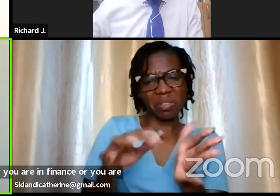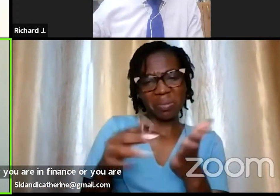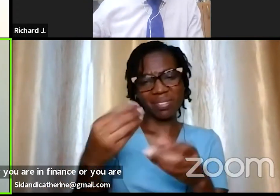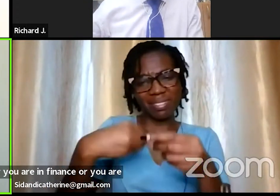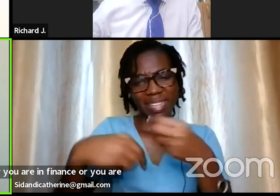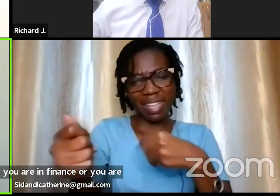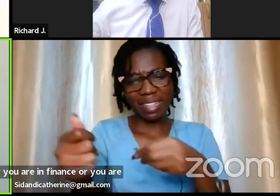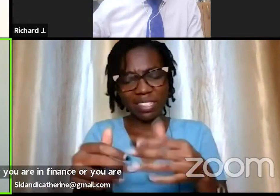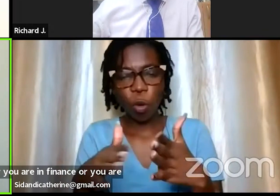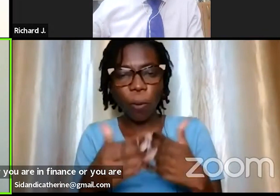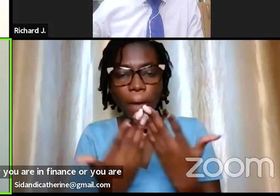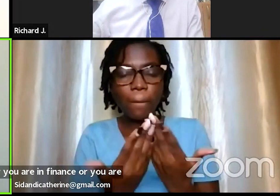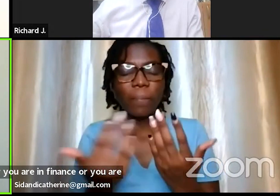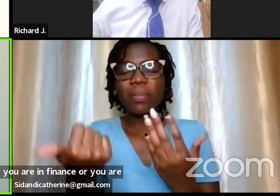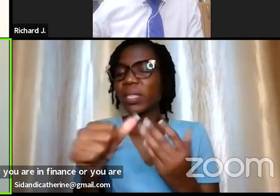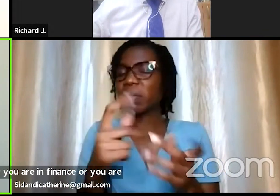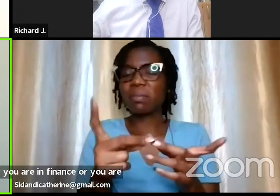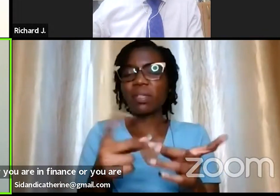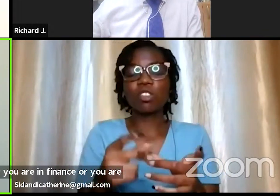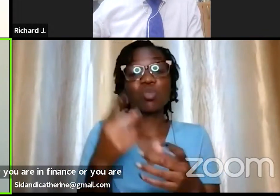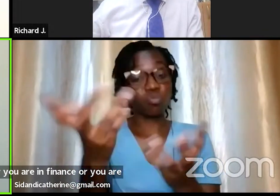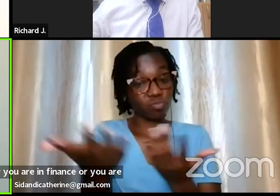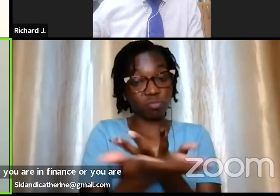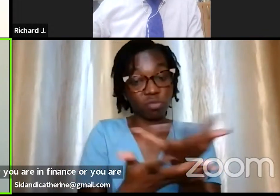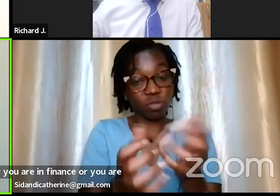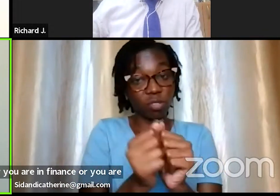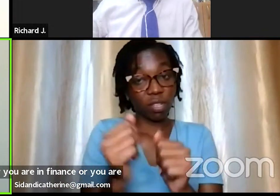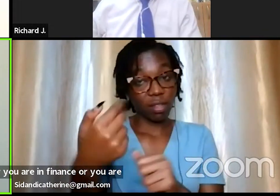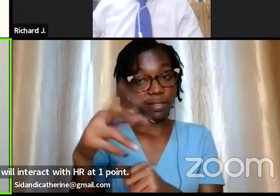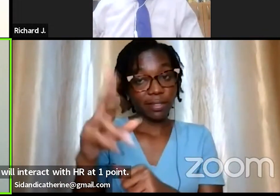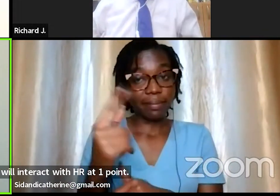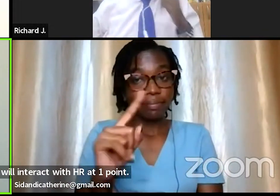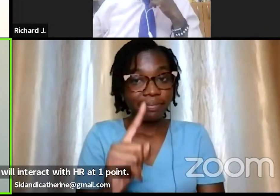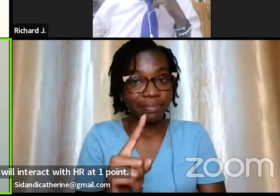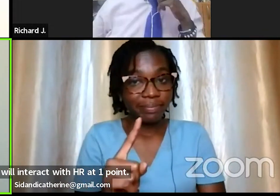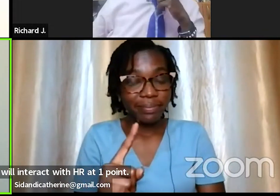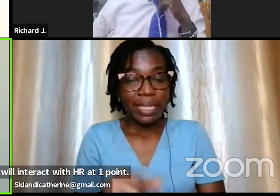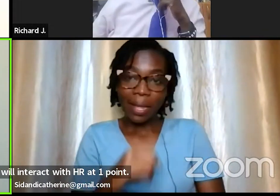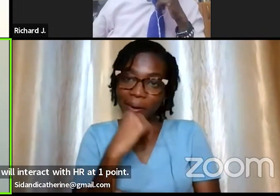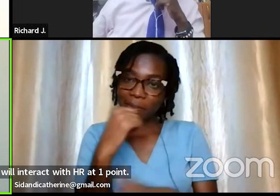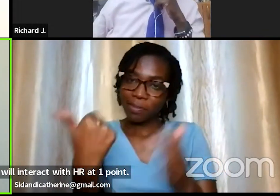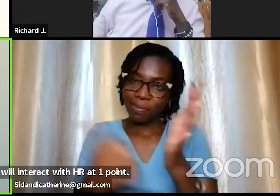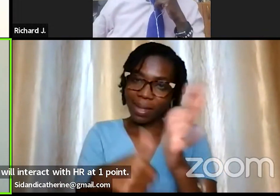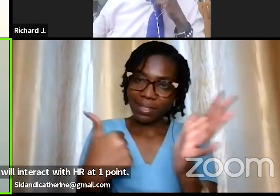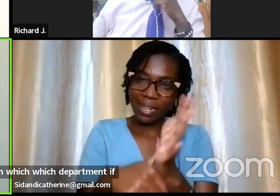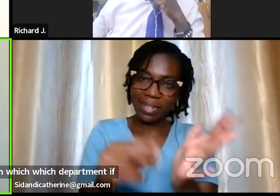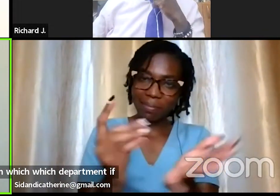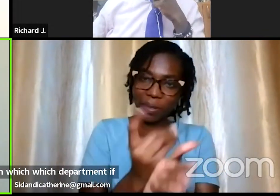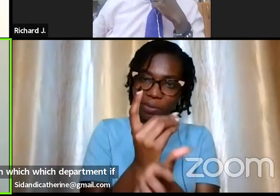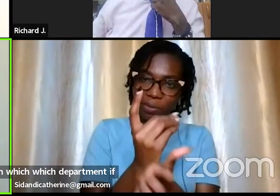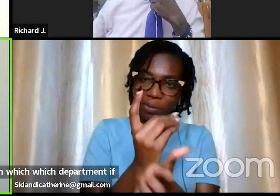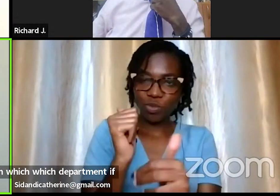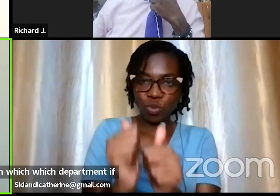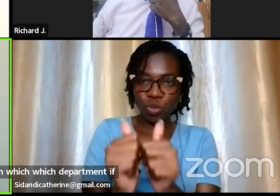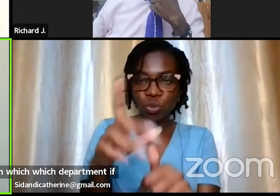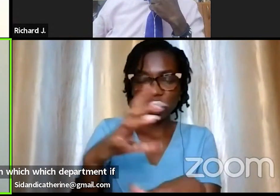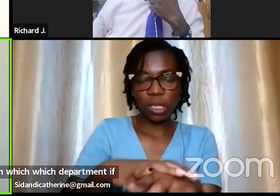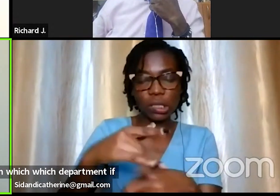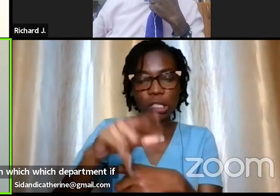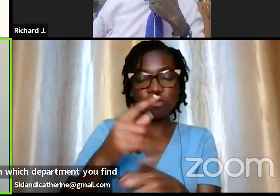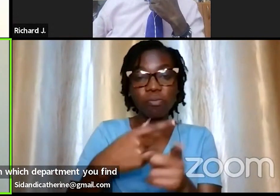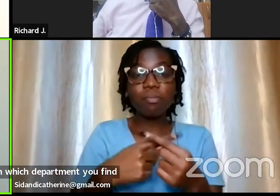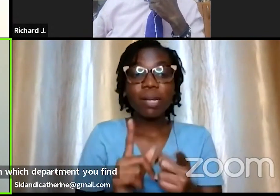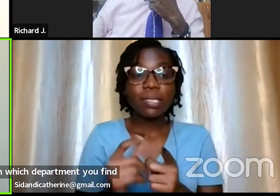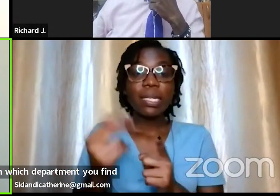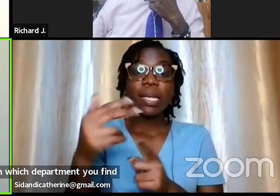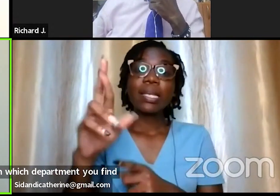whatever, you will interact with HR at one point. It doesn't matter which department you find yourself in. And the HR